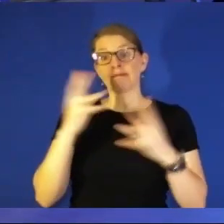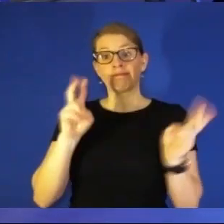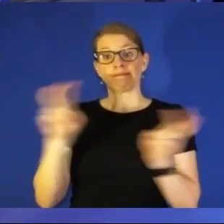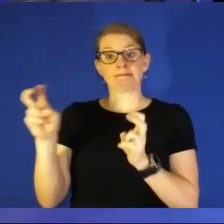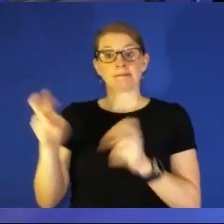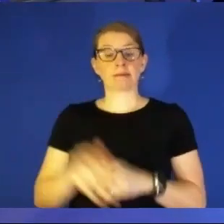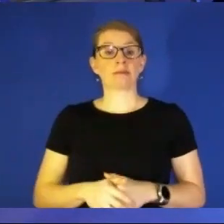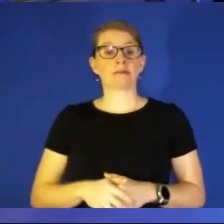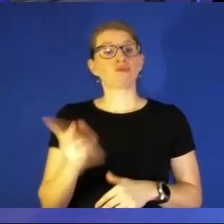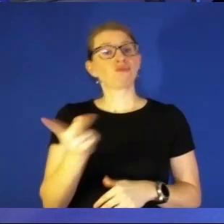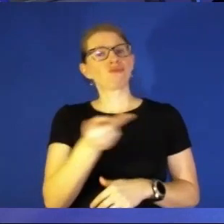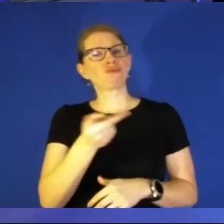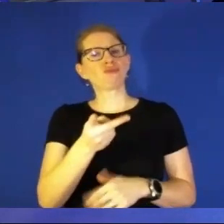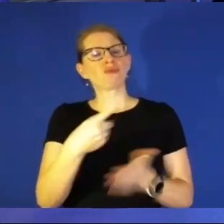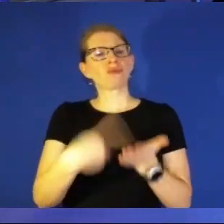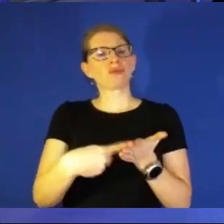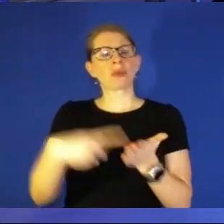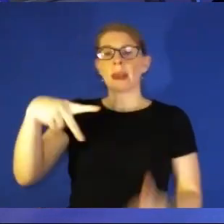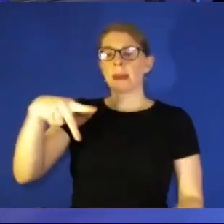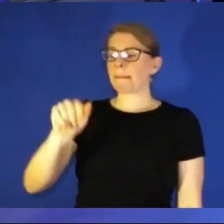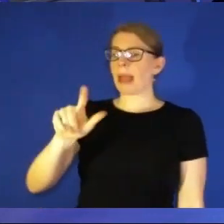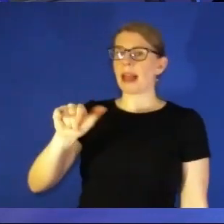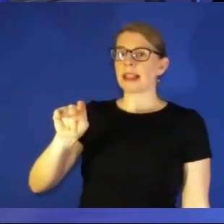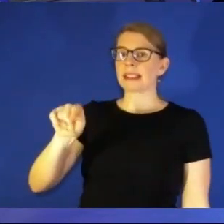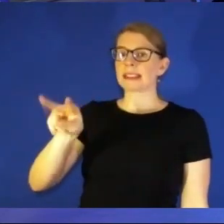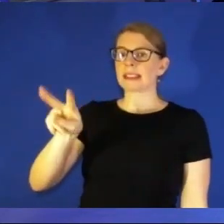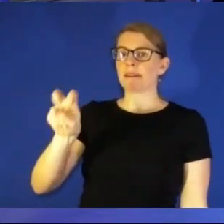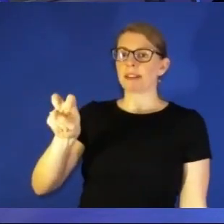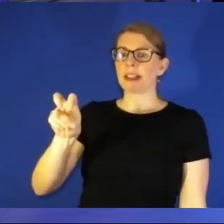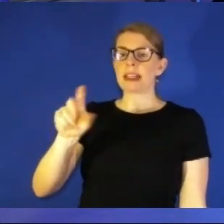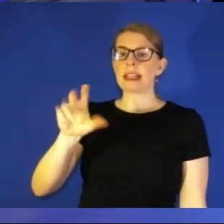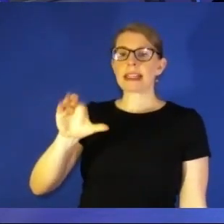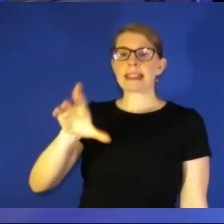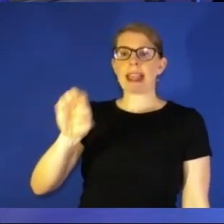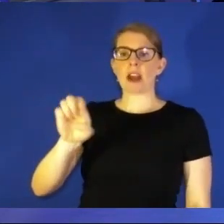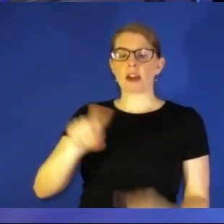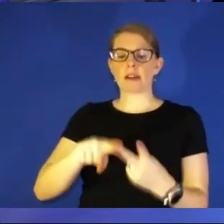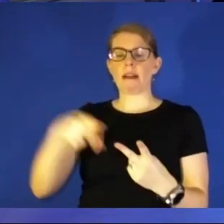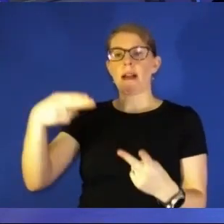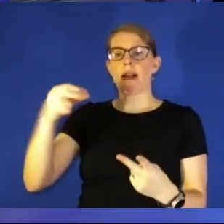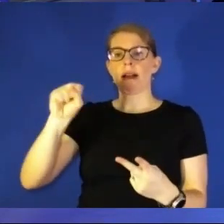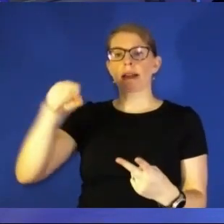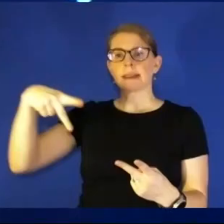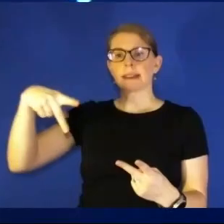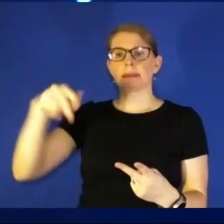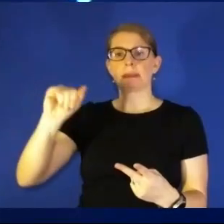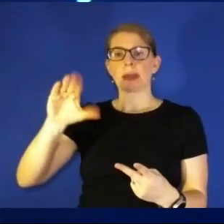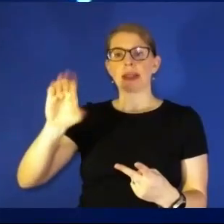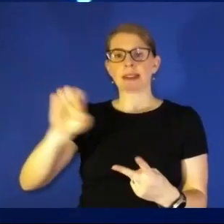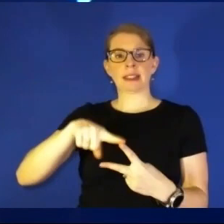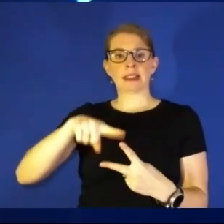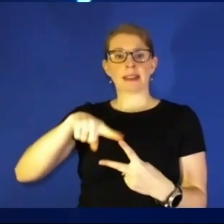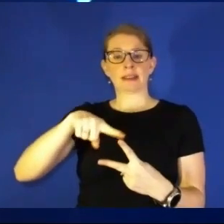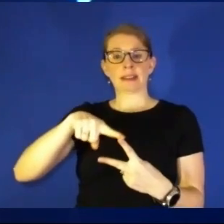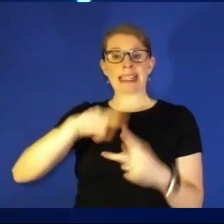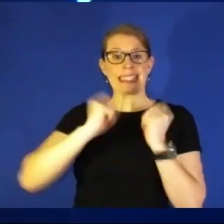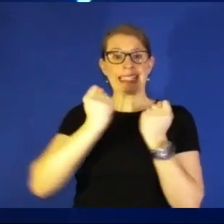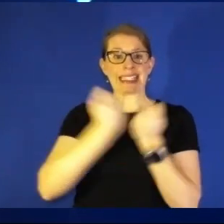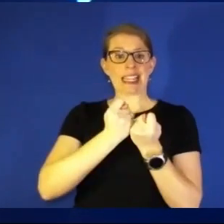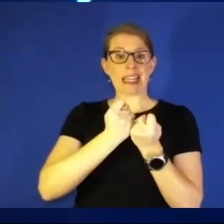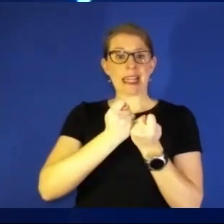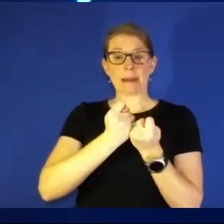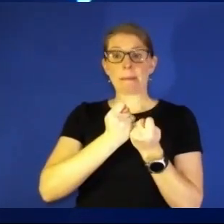difference between palliative care and hospice? Sure. So, palliative care is team-based care. You're getting to